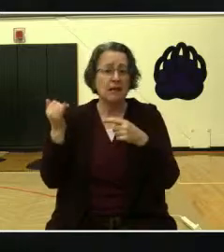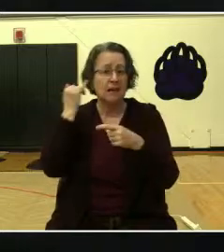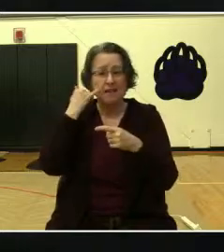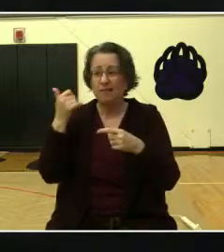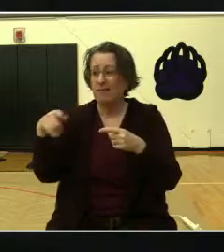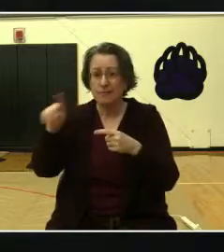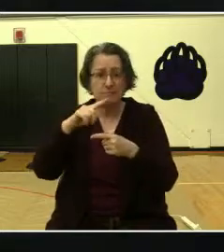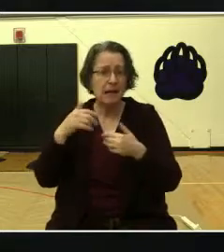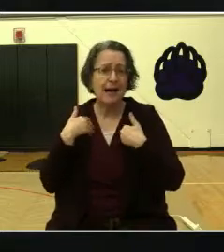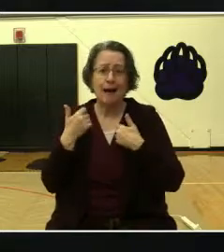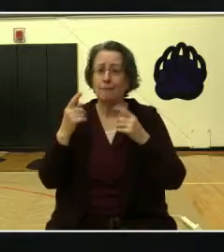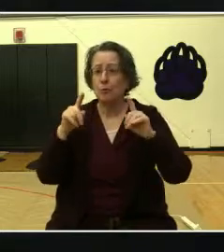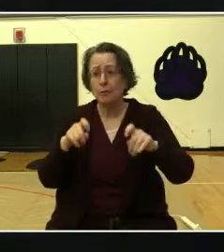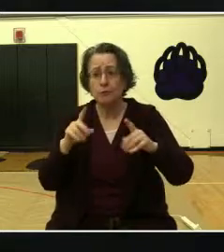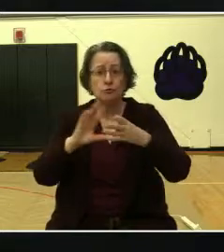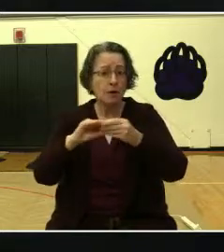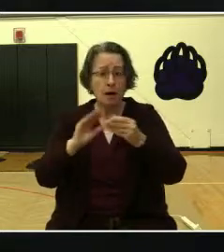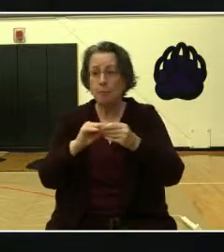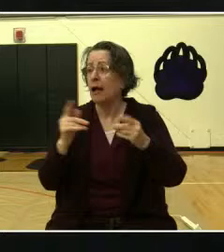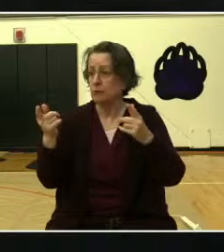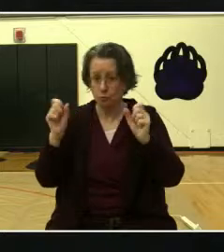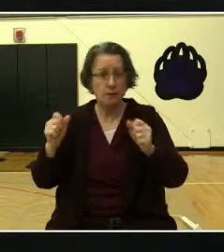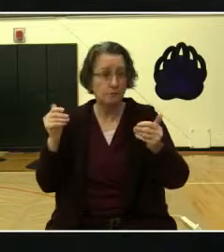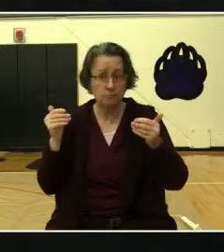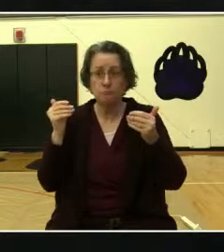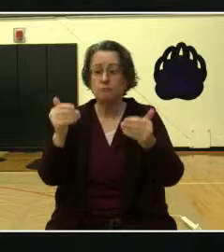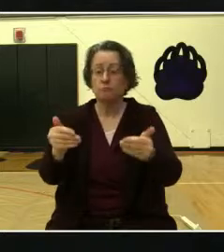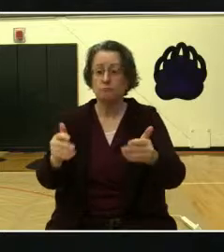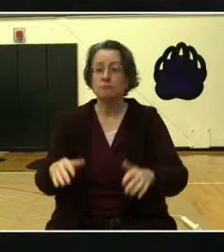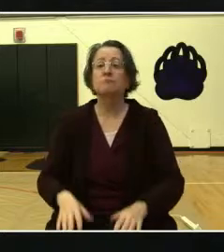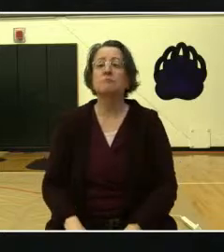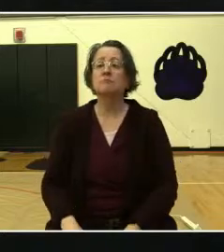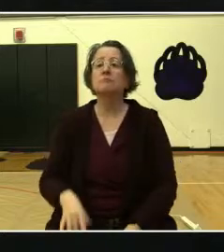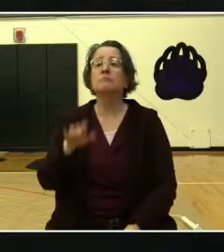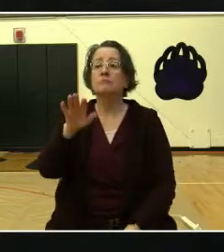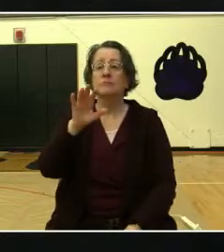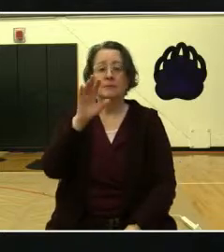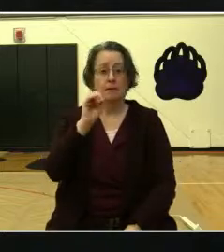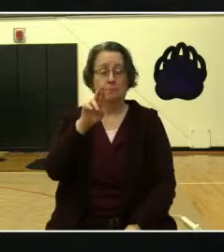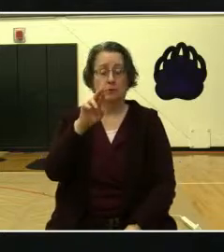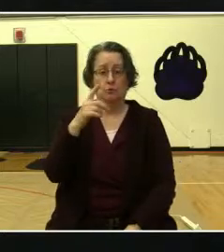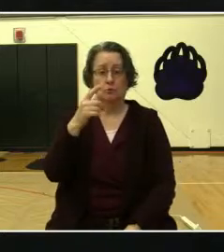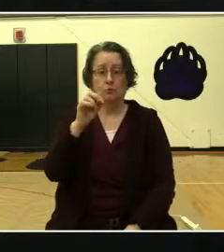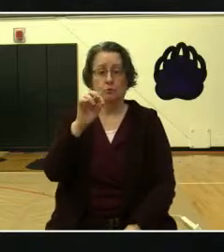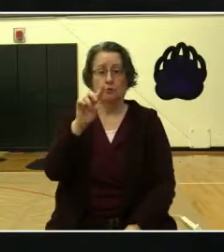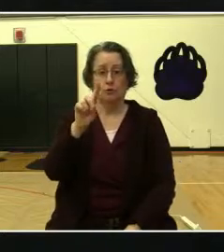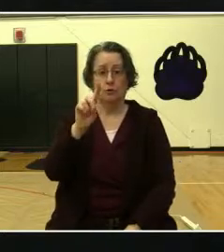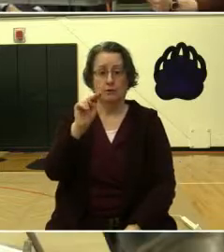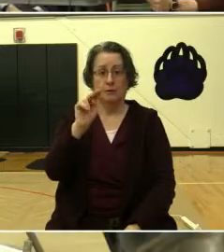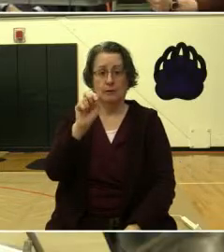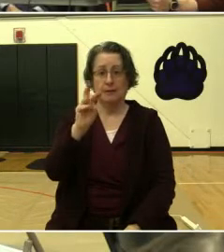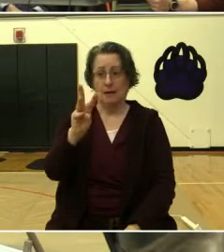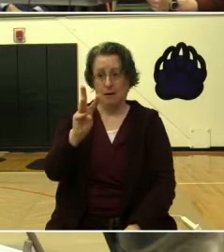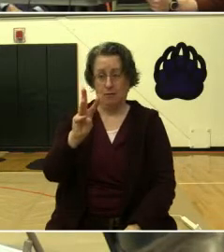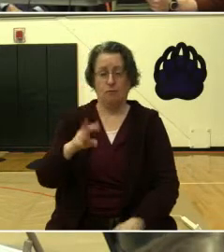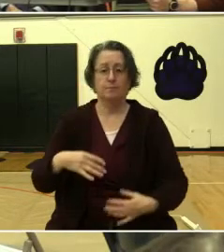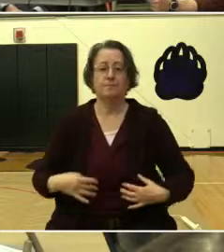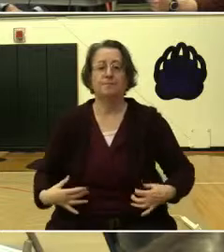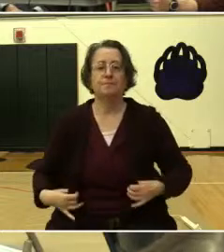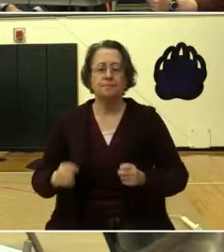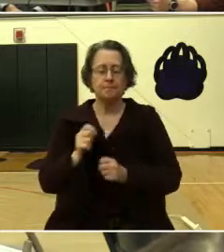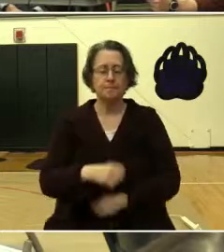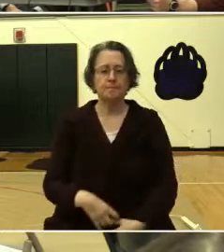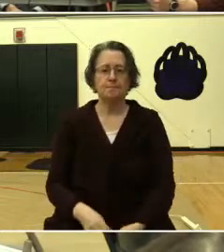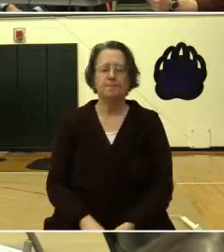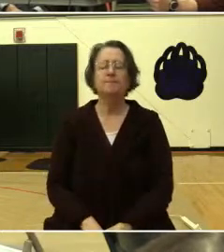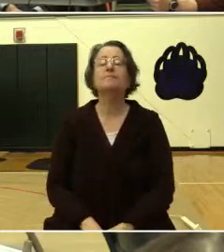questions or comments so moderator recognizes Mr good now on article 7